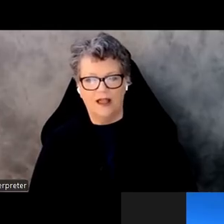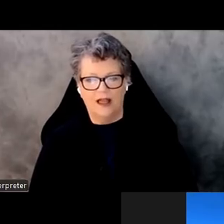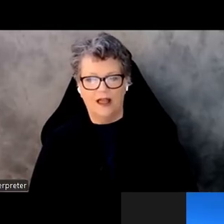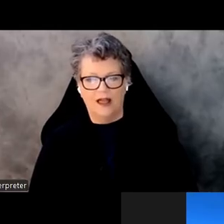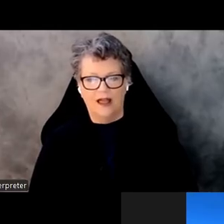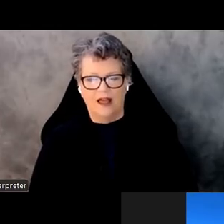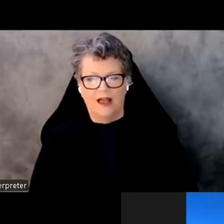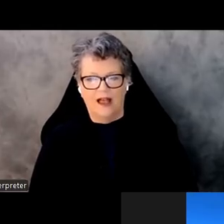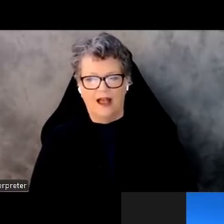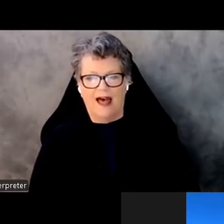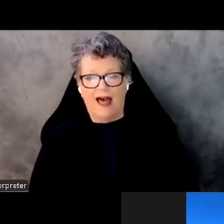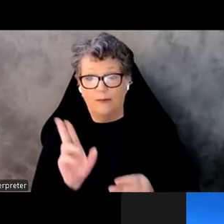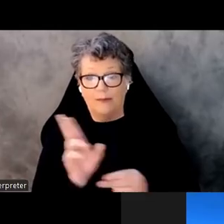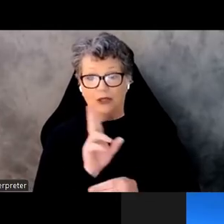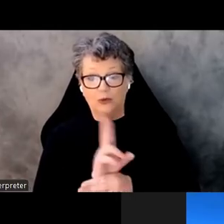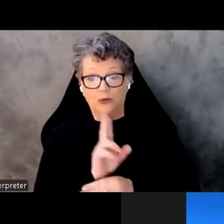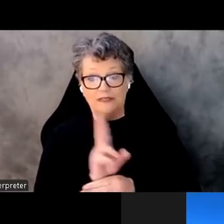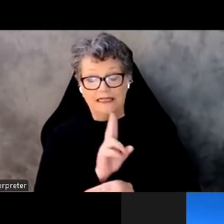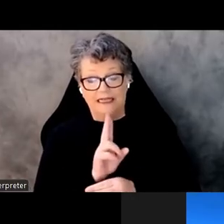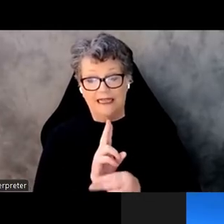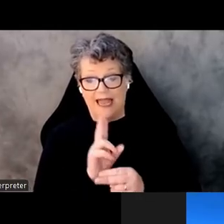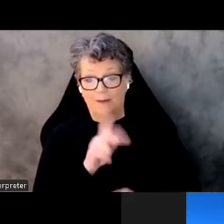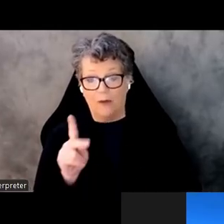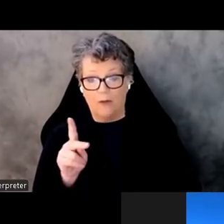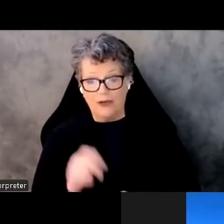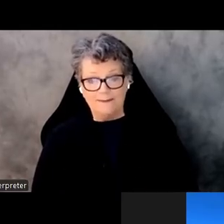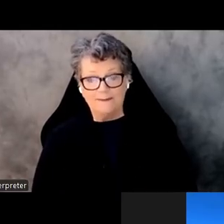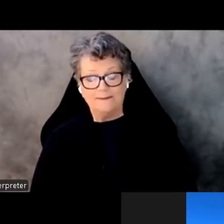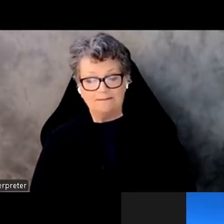I'll be utilizing a PowerPoint